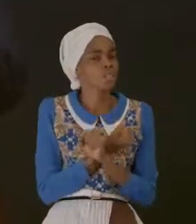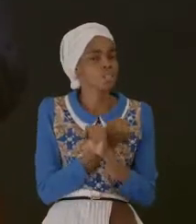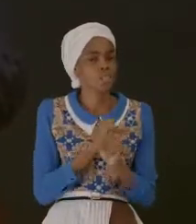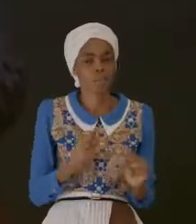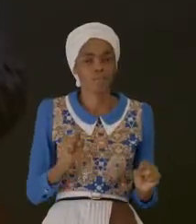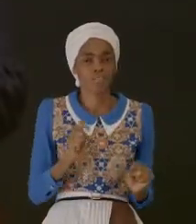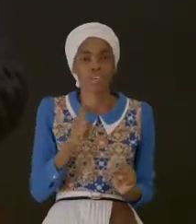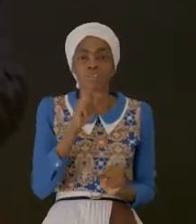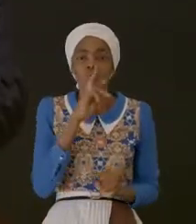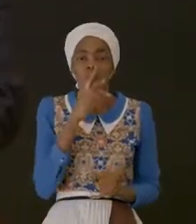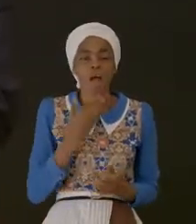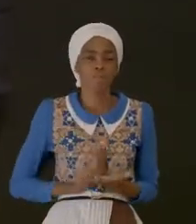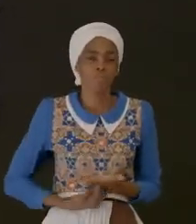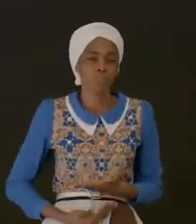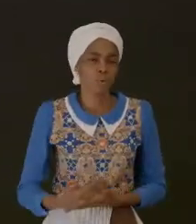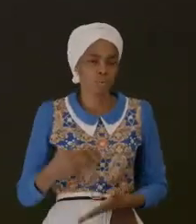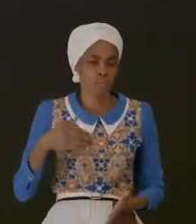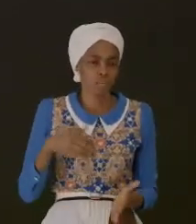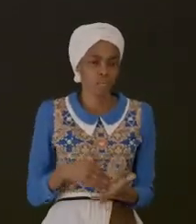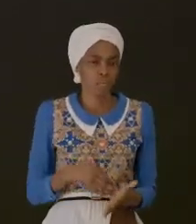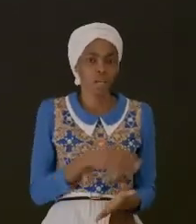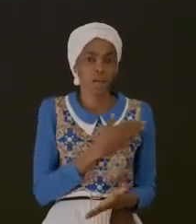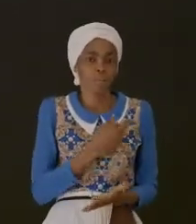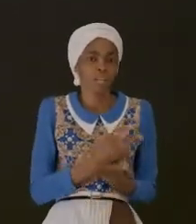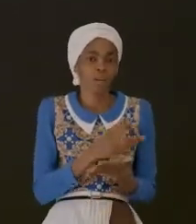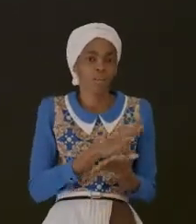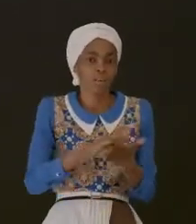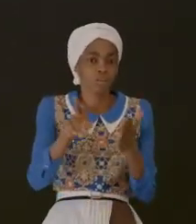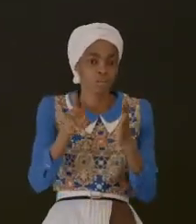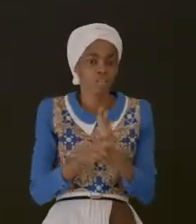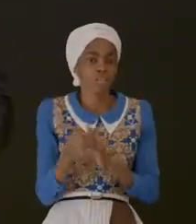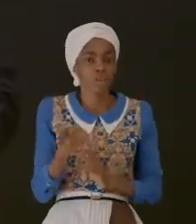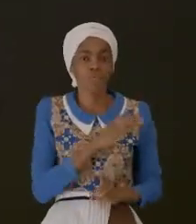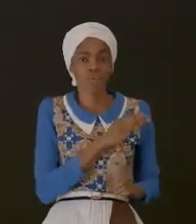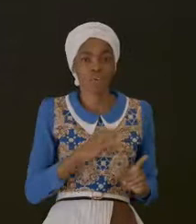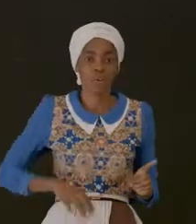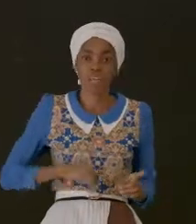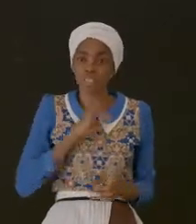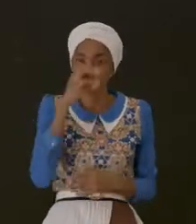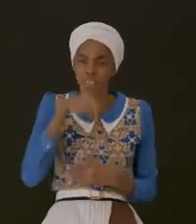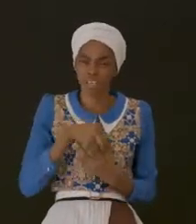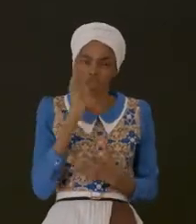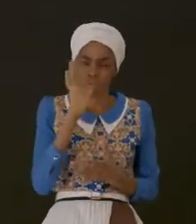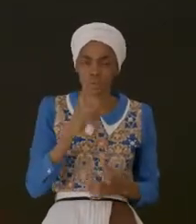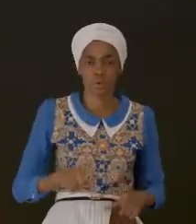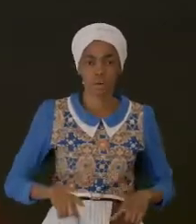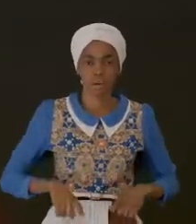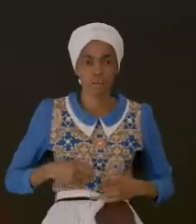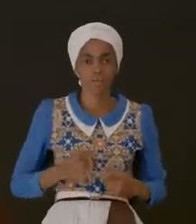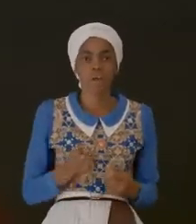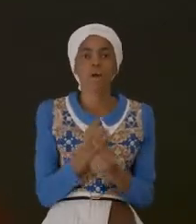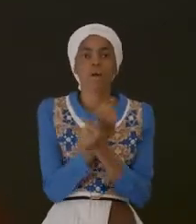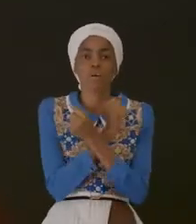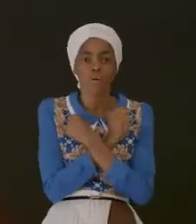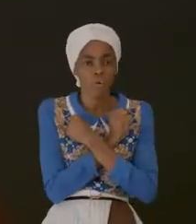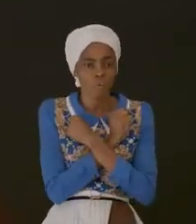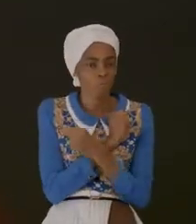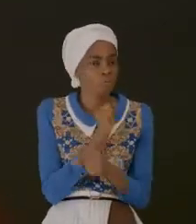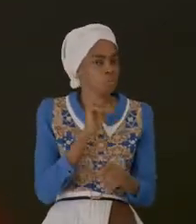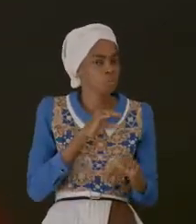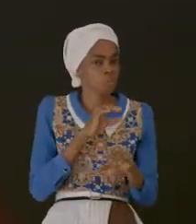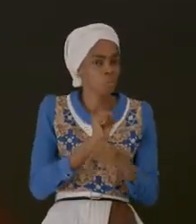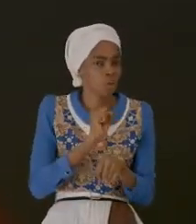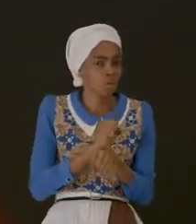you are born again and the righteousness of Christ is in your life love workers no